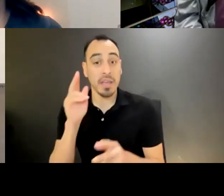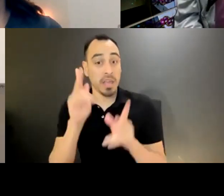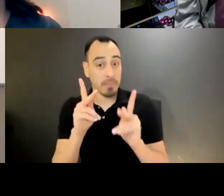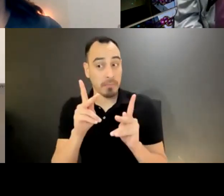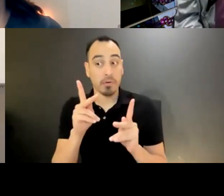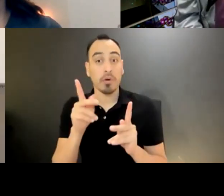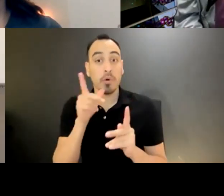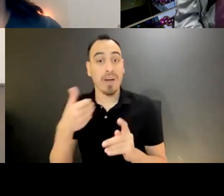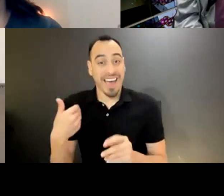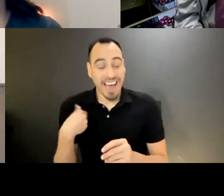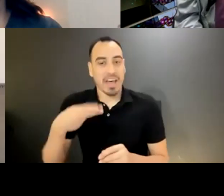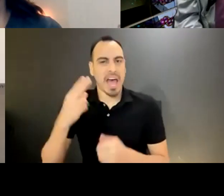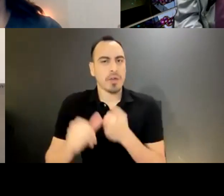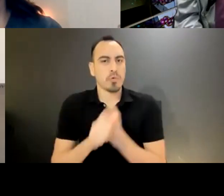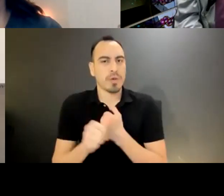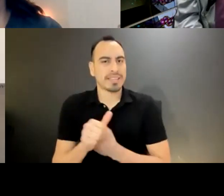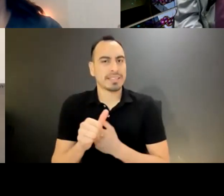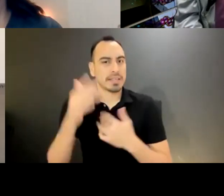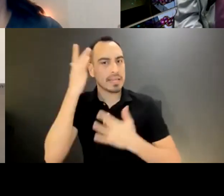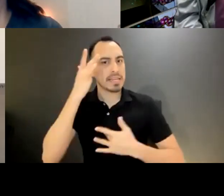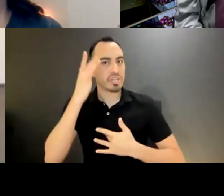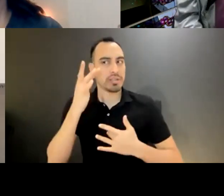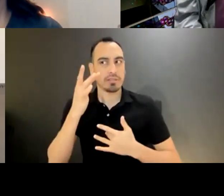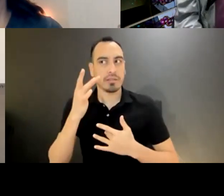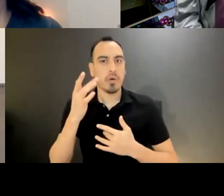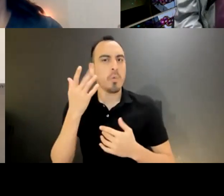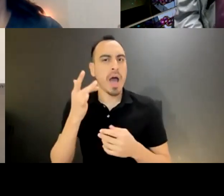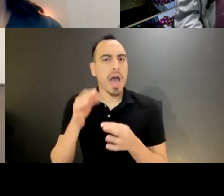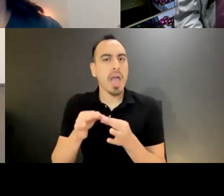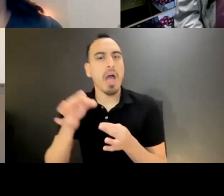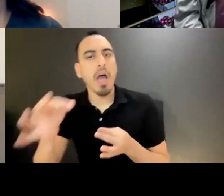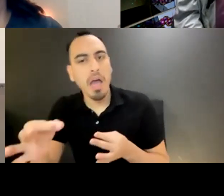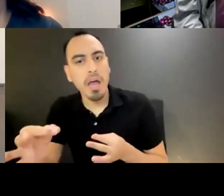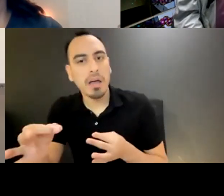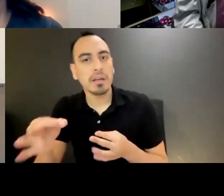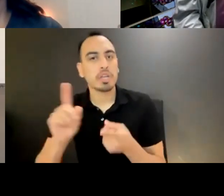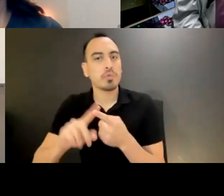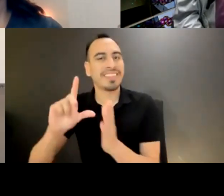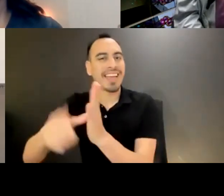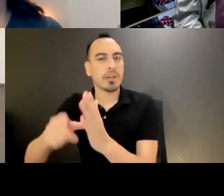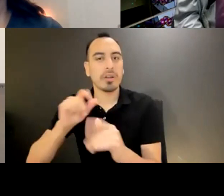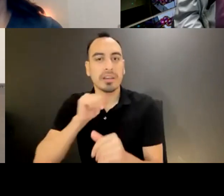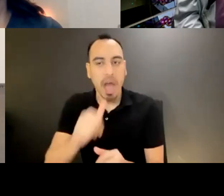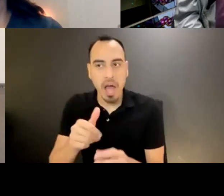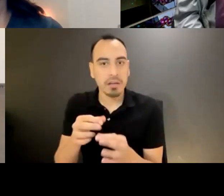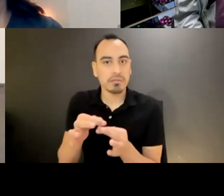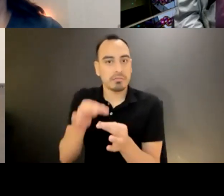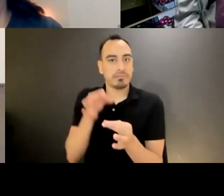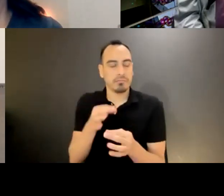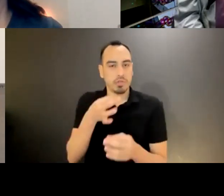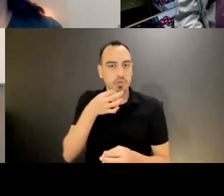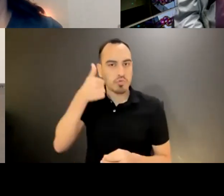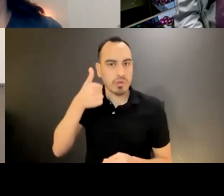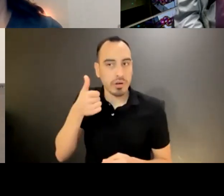high-risk conditions in a later phase compared to an earlier phase, such as phase 1C, while industry workers